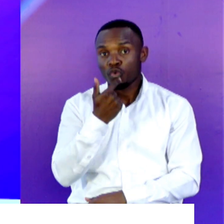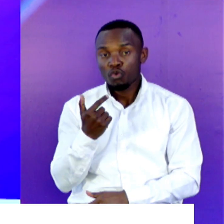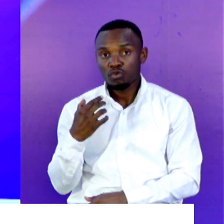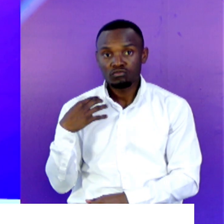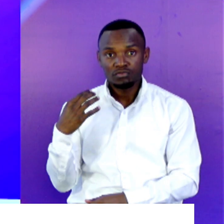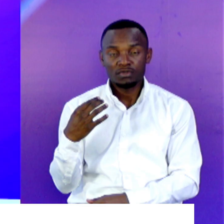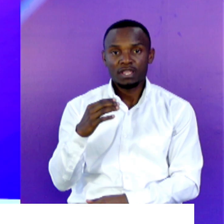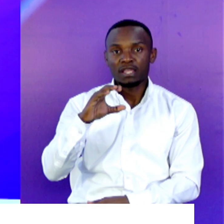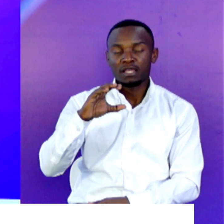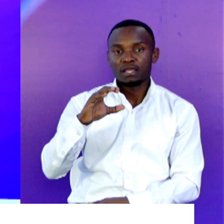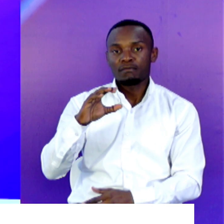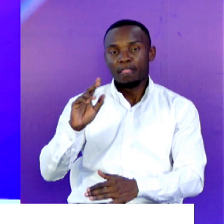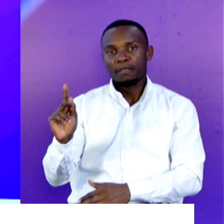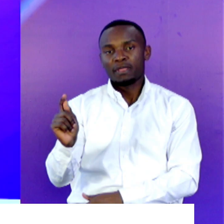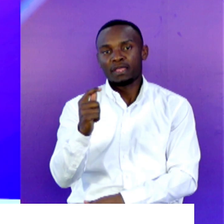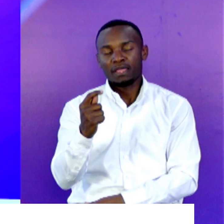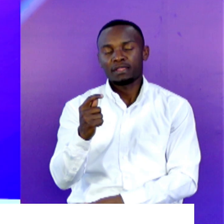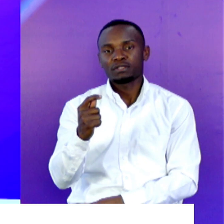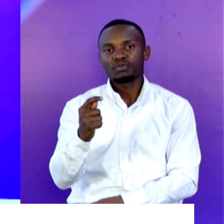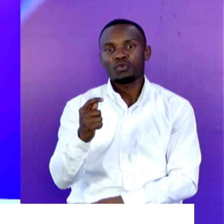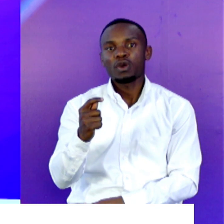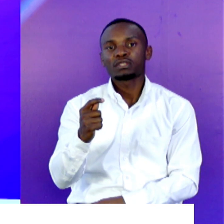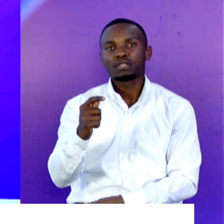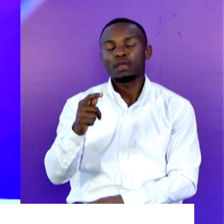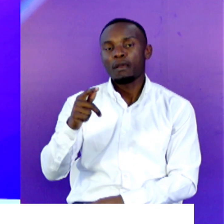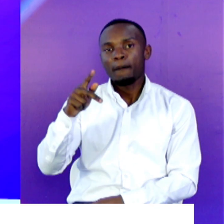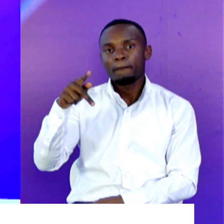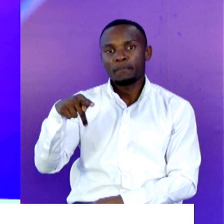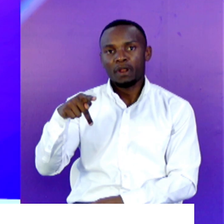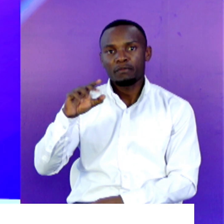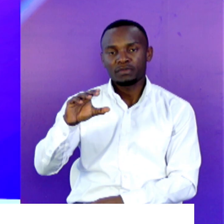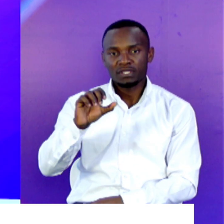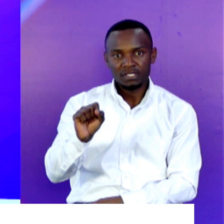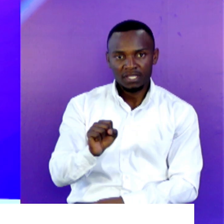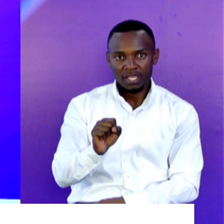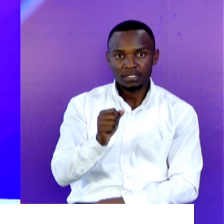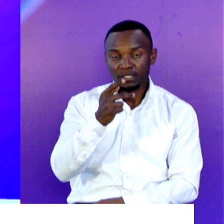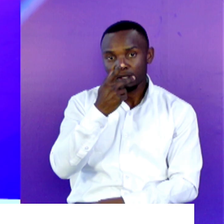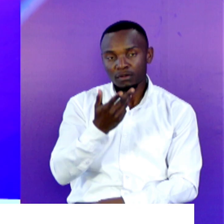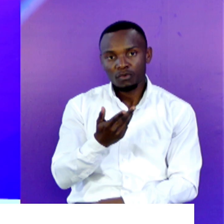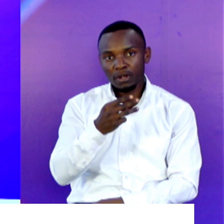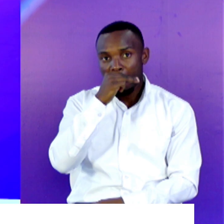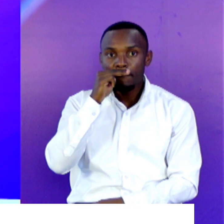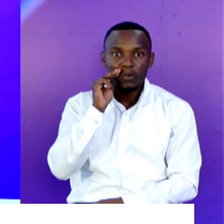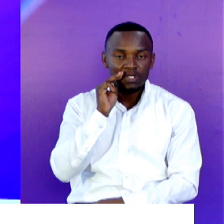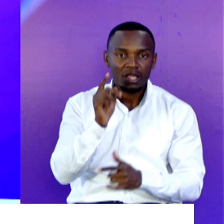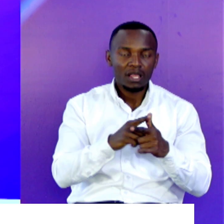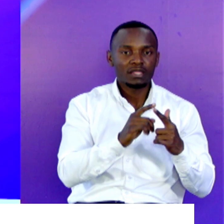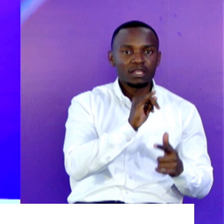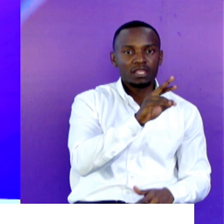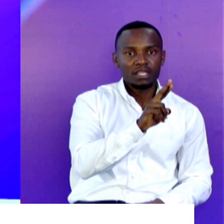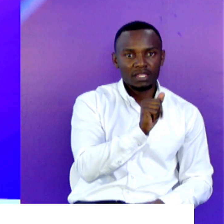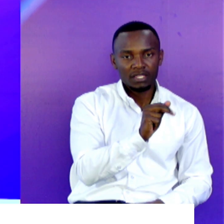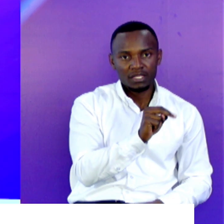Prime Cabinet Secretary, Musalia Mudavadi, and Iran's Minister of